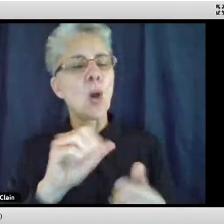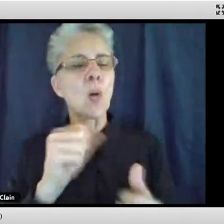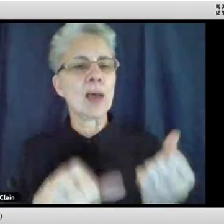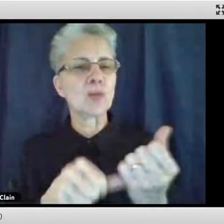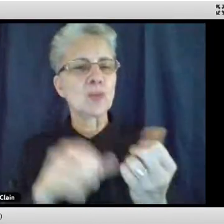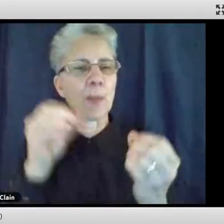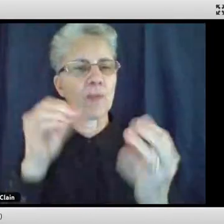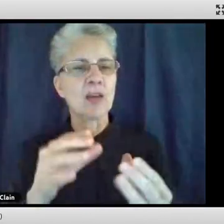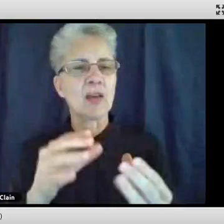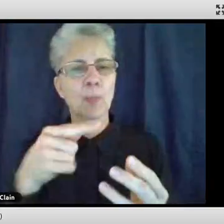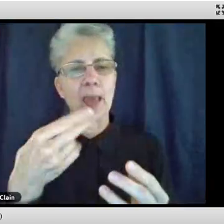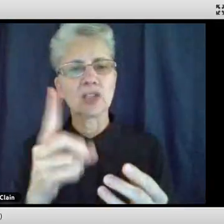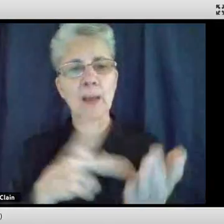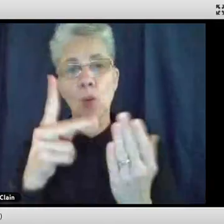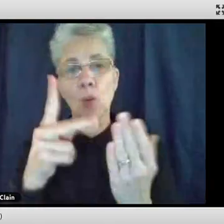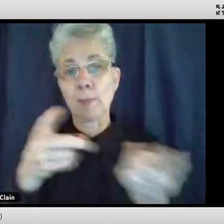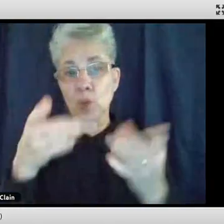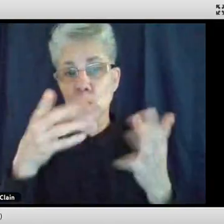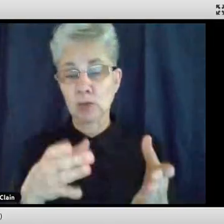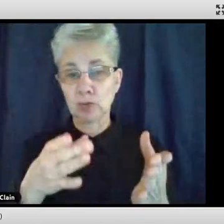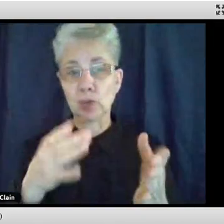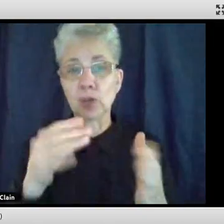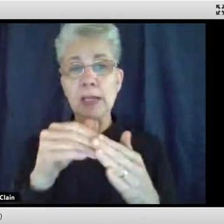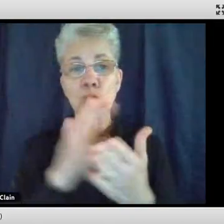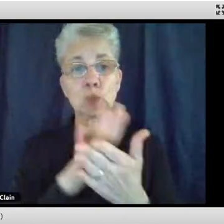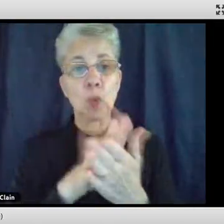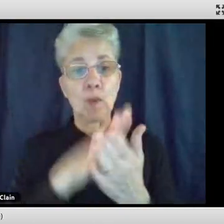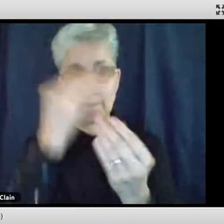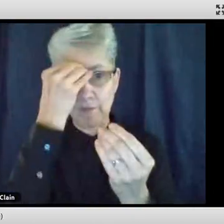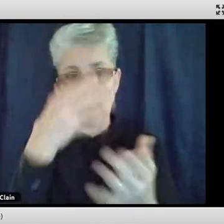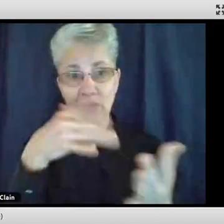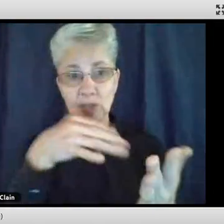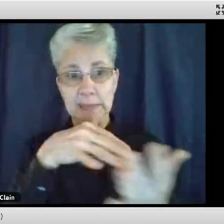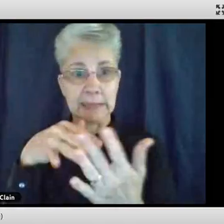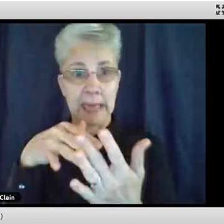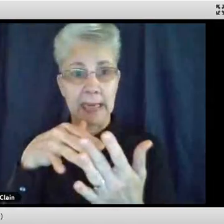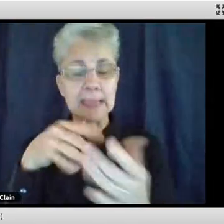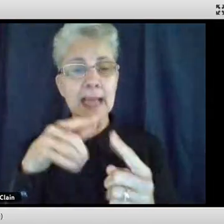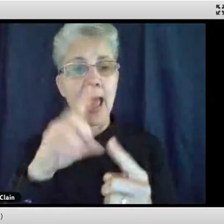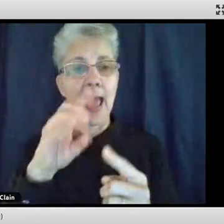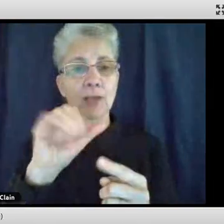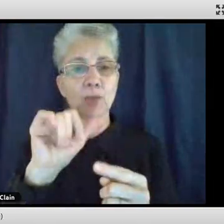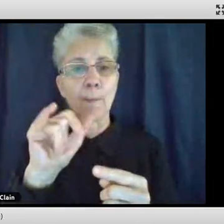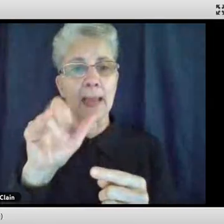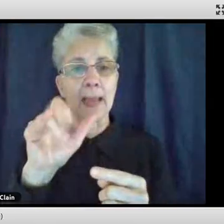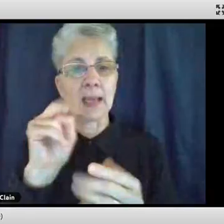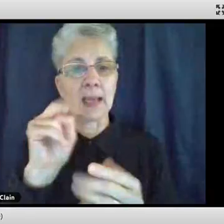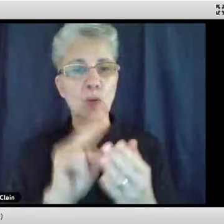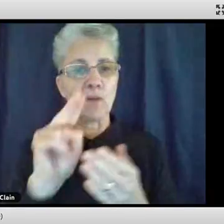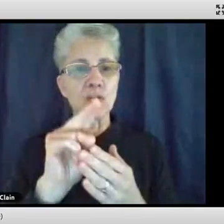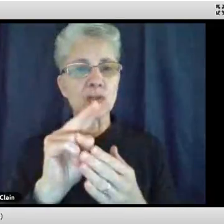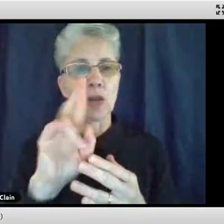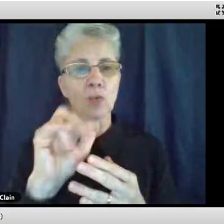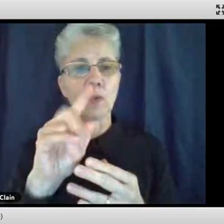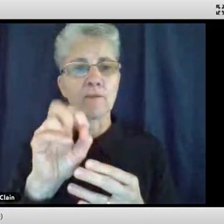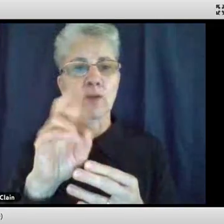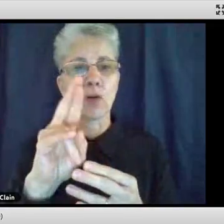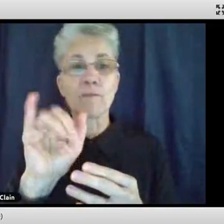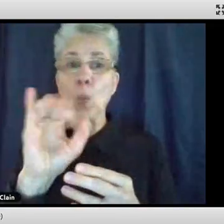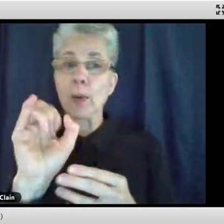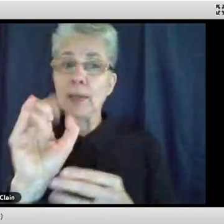Snow is an Associate Professor and Ph.D. Program Director in the School of Information Studies at Dominican University in